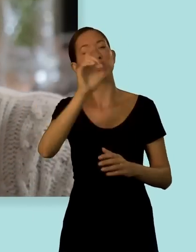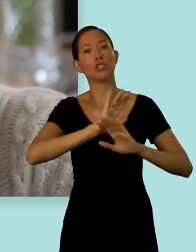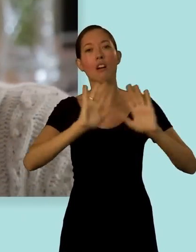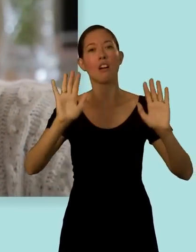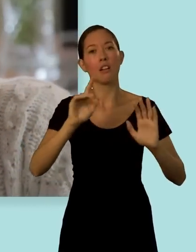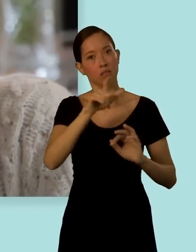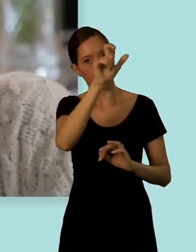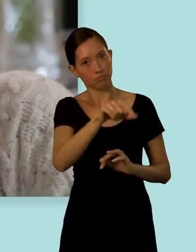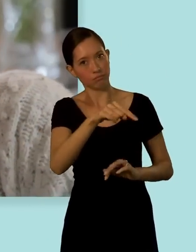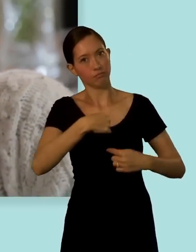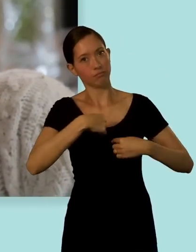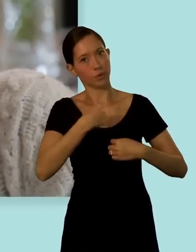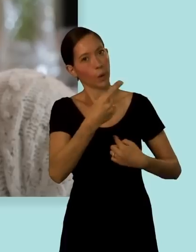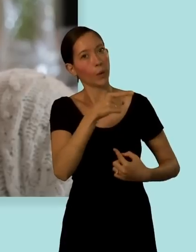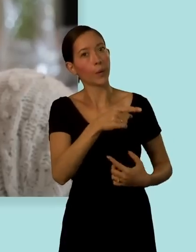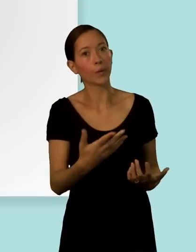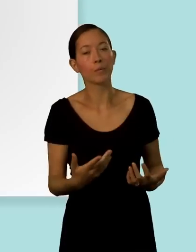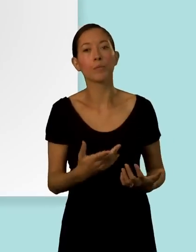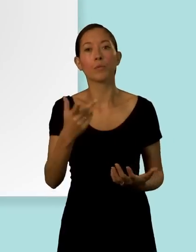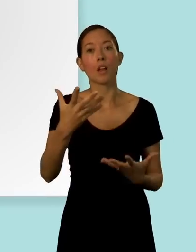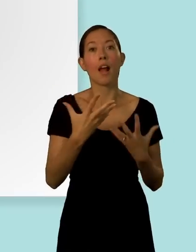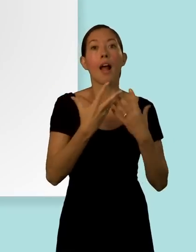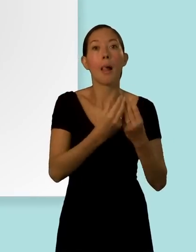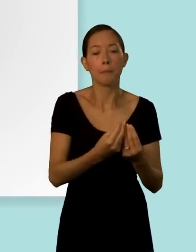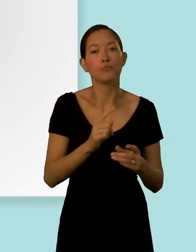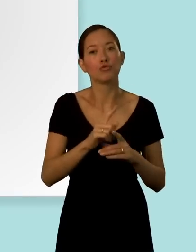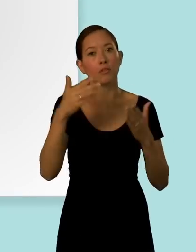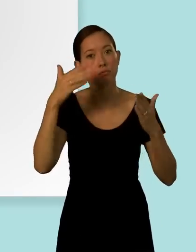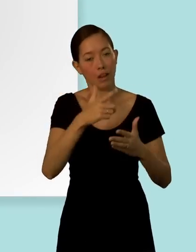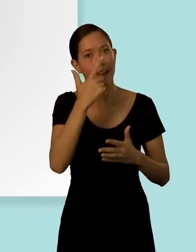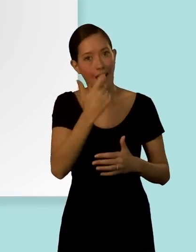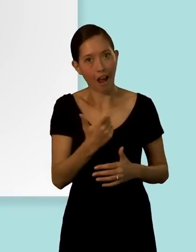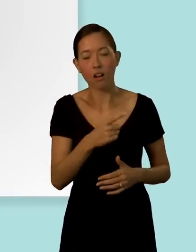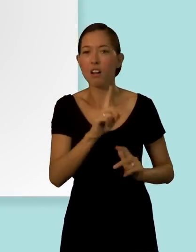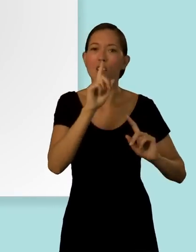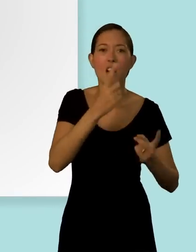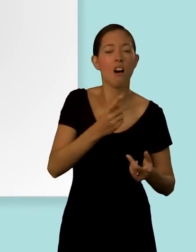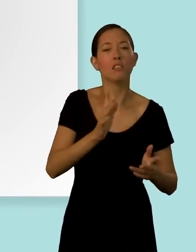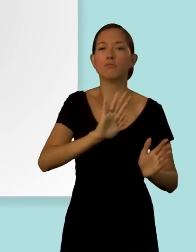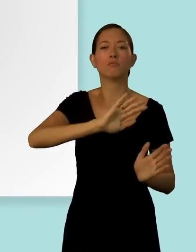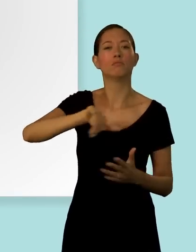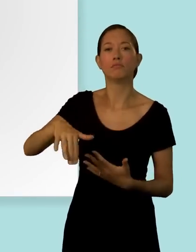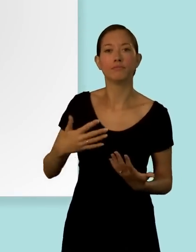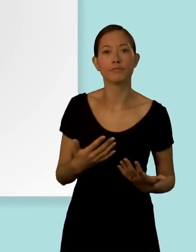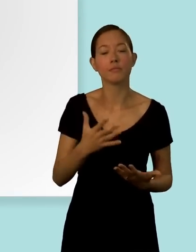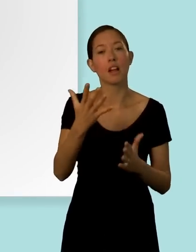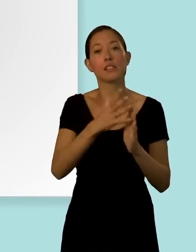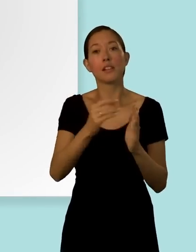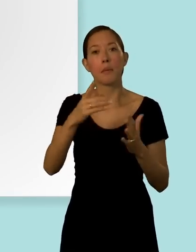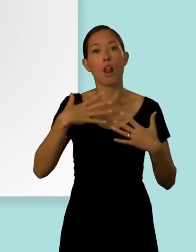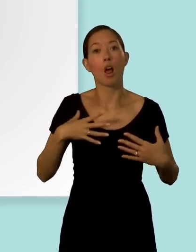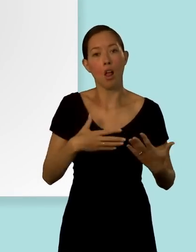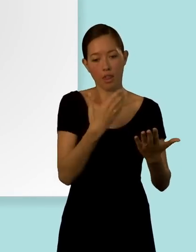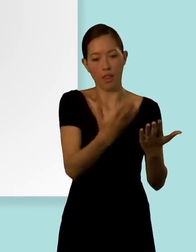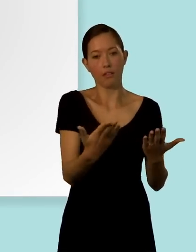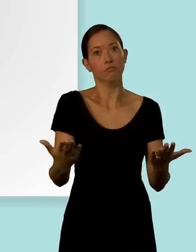see the person and not just their dementia. When you help out, focus on what they can do rather than on what they can't.